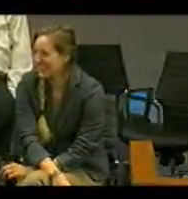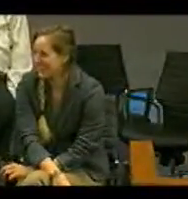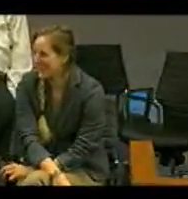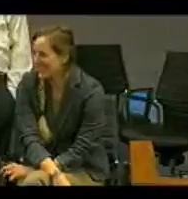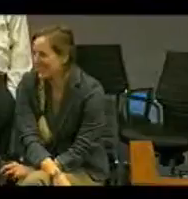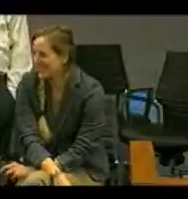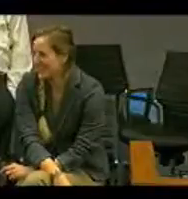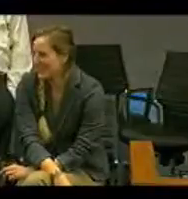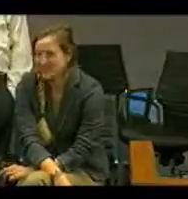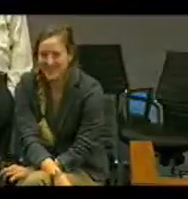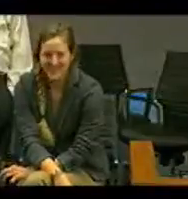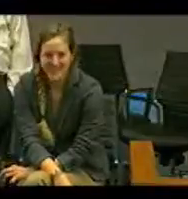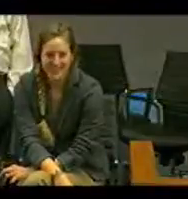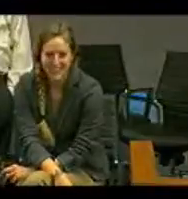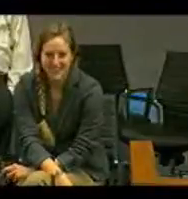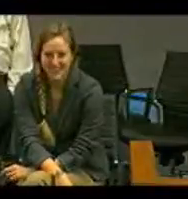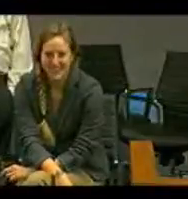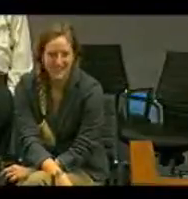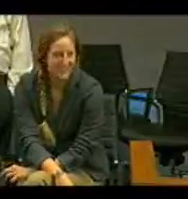Thank you.